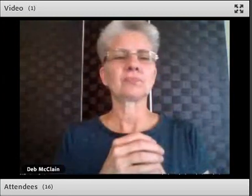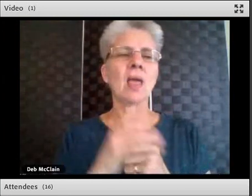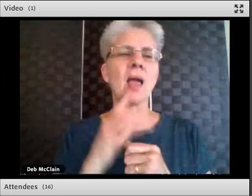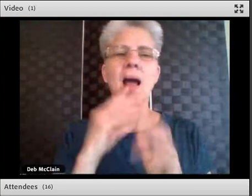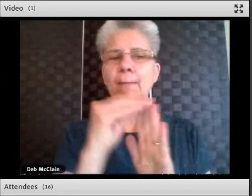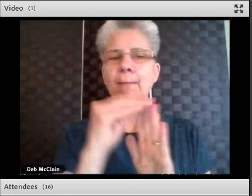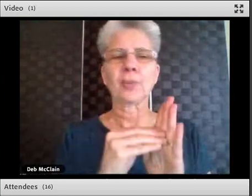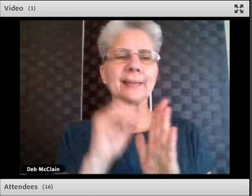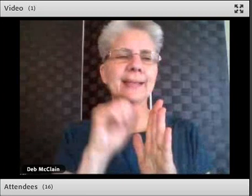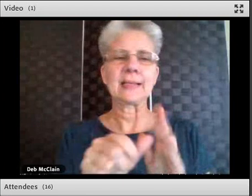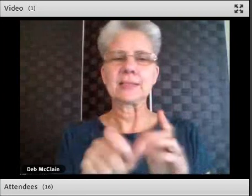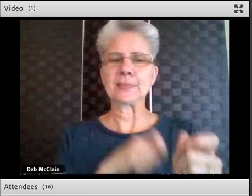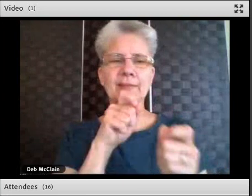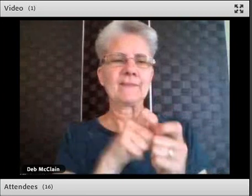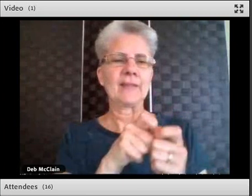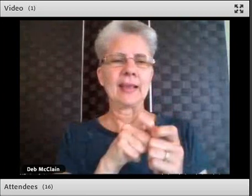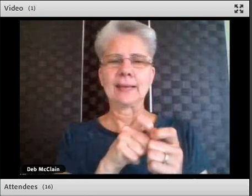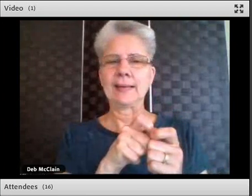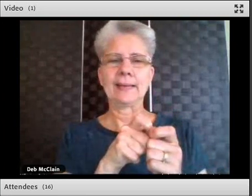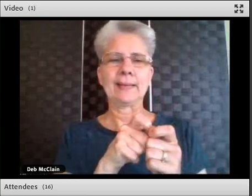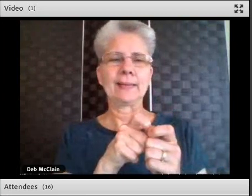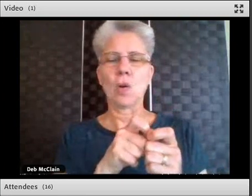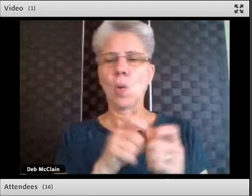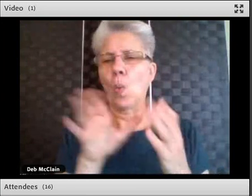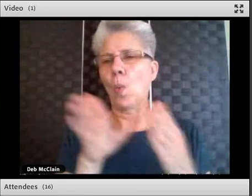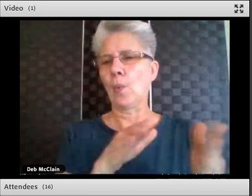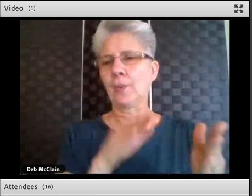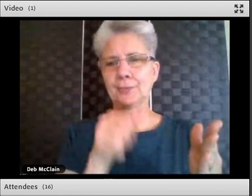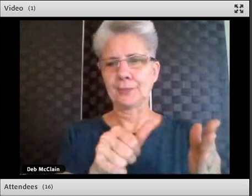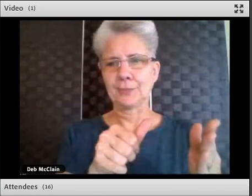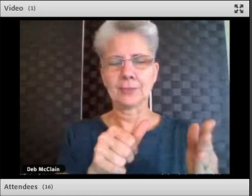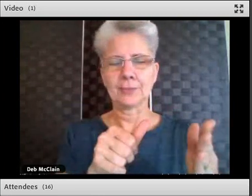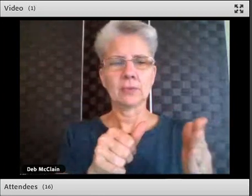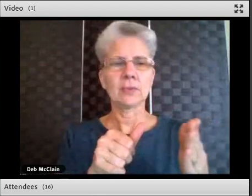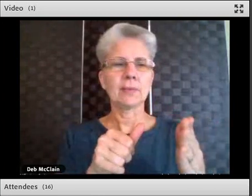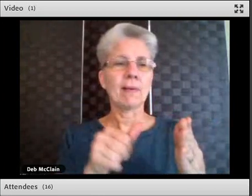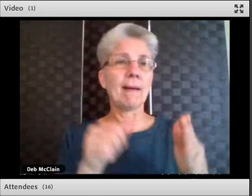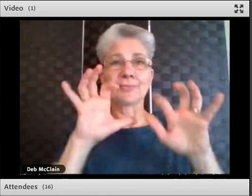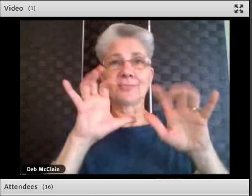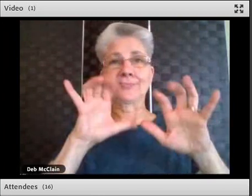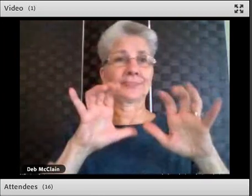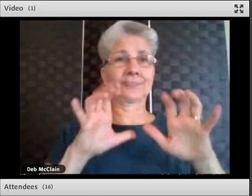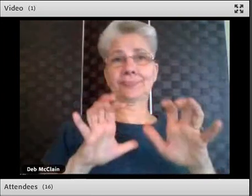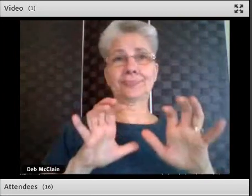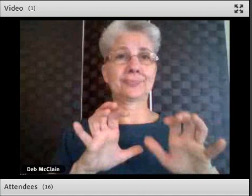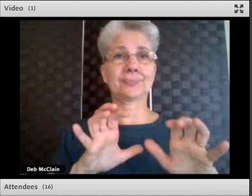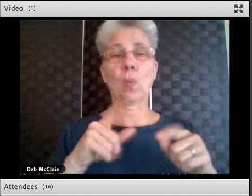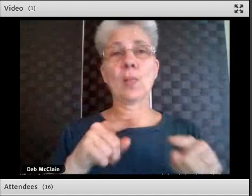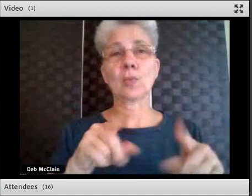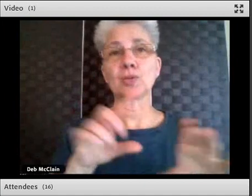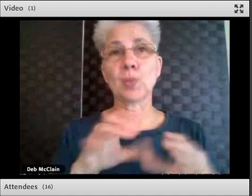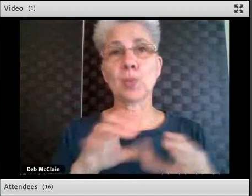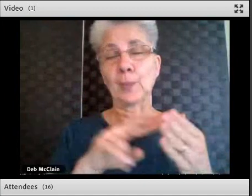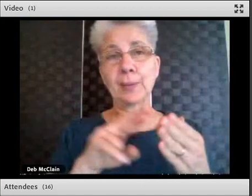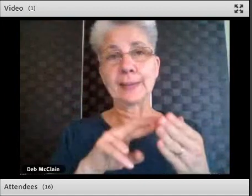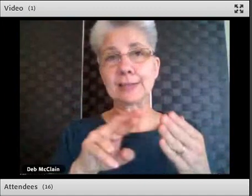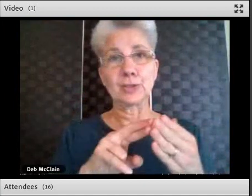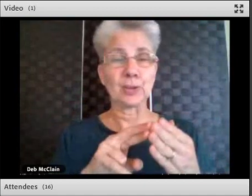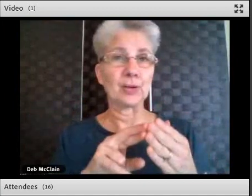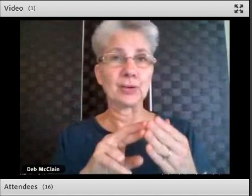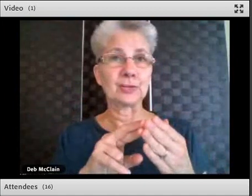these in any given specific order. They just kind of, when I was doing the research to put